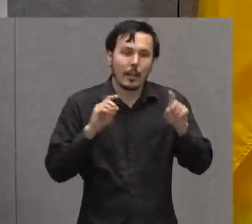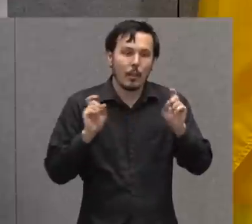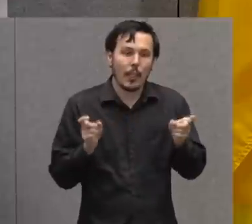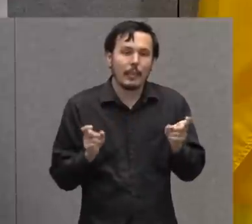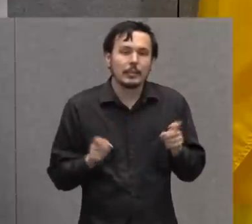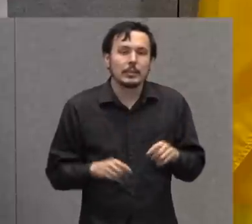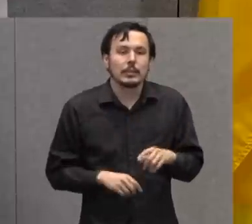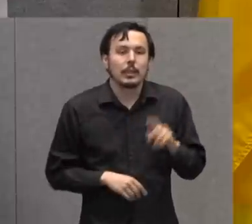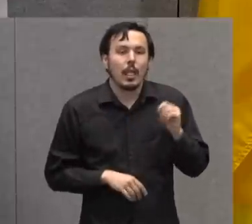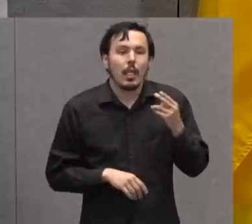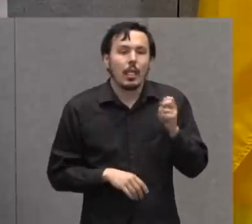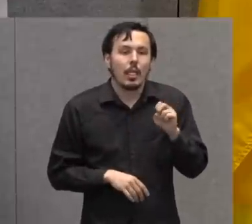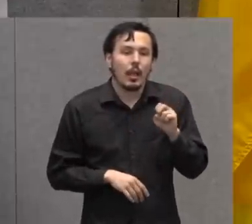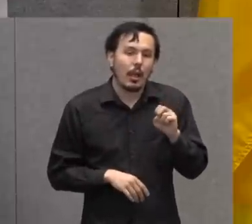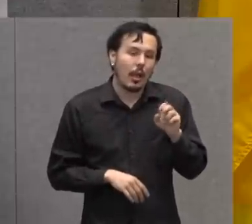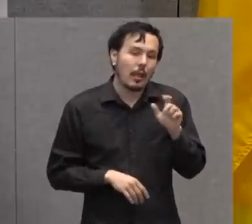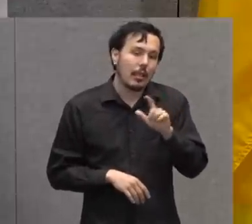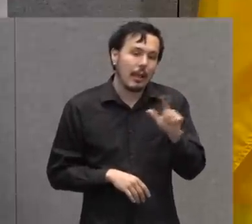right,